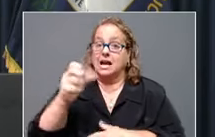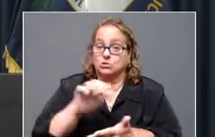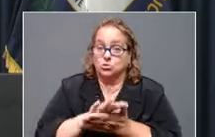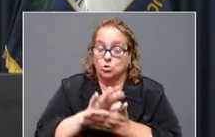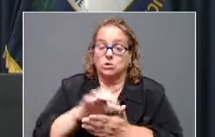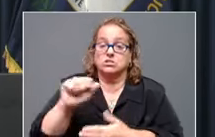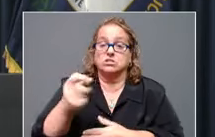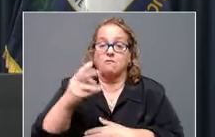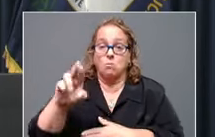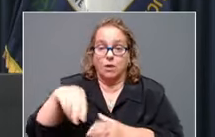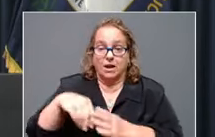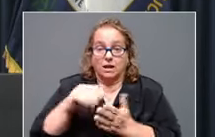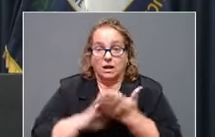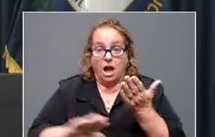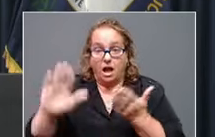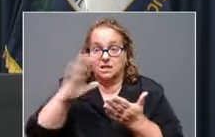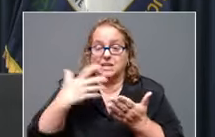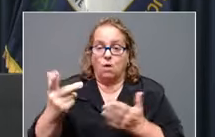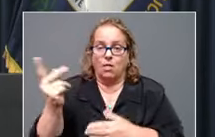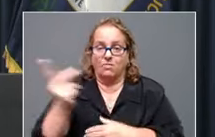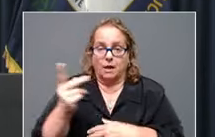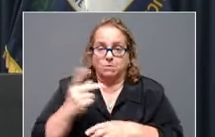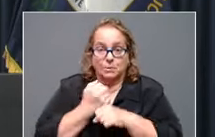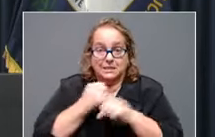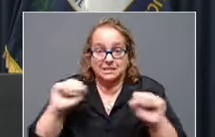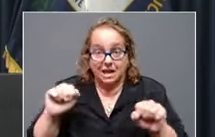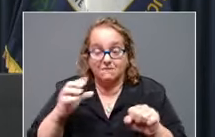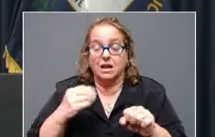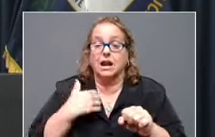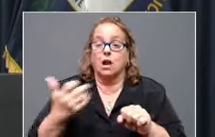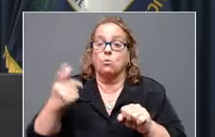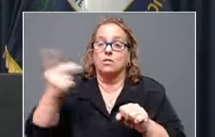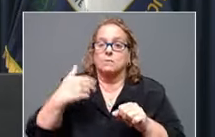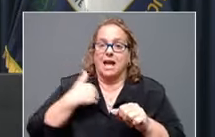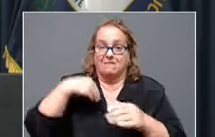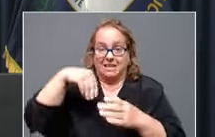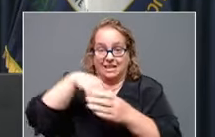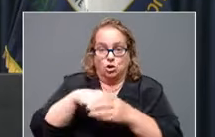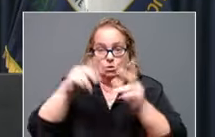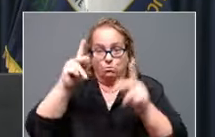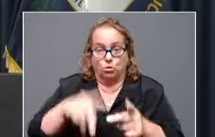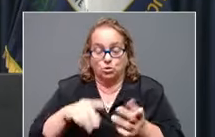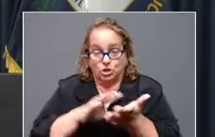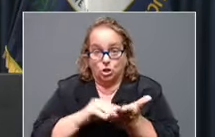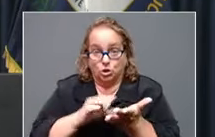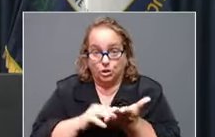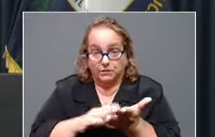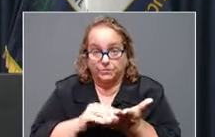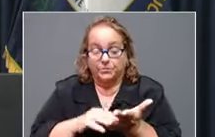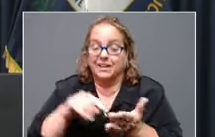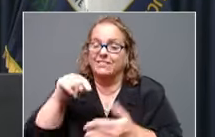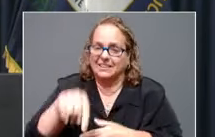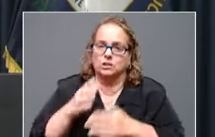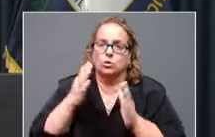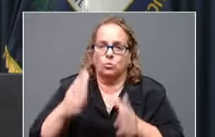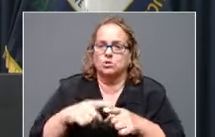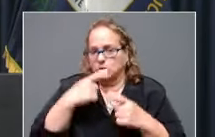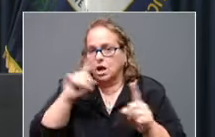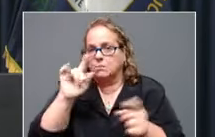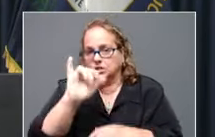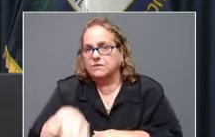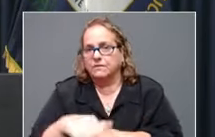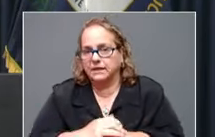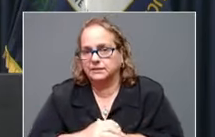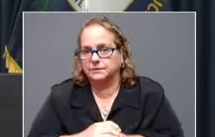we don't have to be talking about masking and other safety requirements. But for now, we must do all we can to come